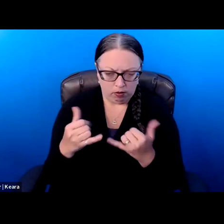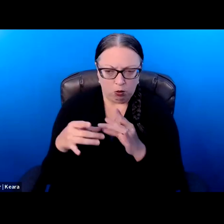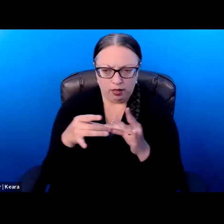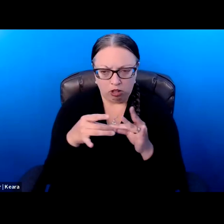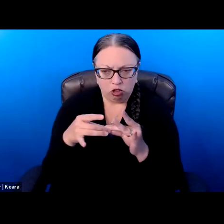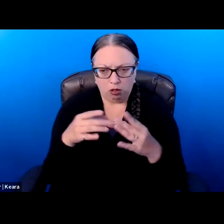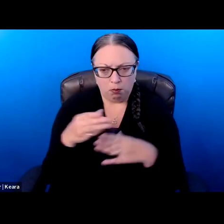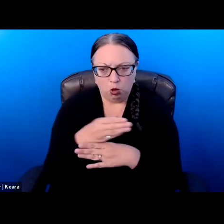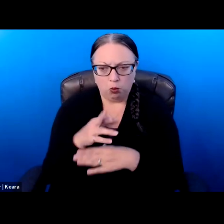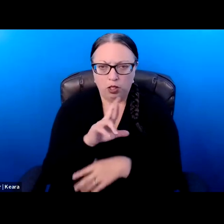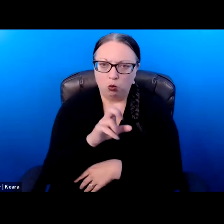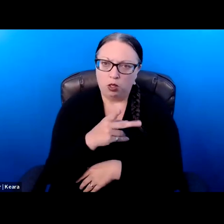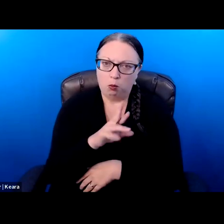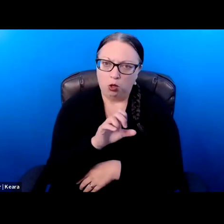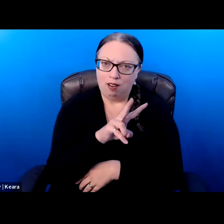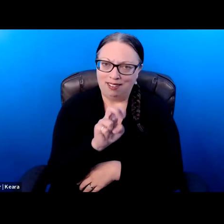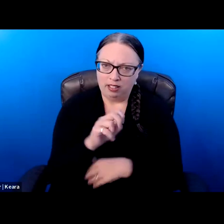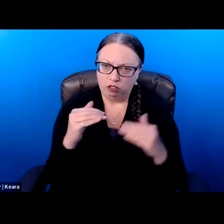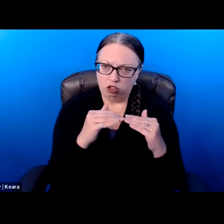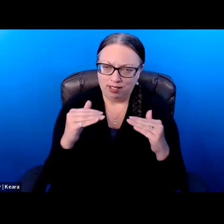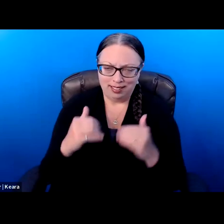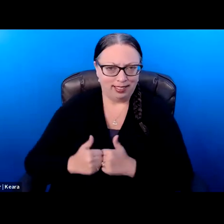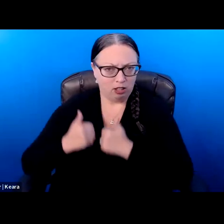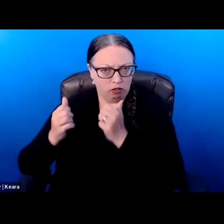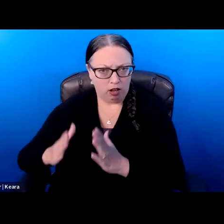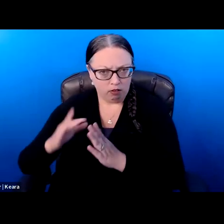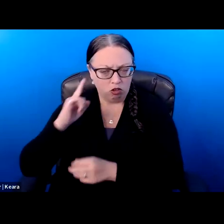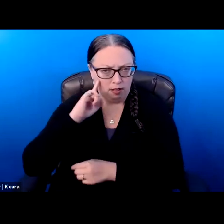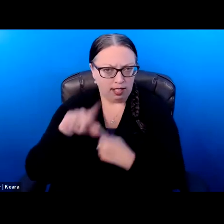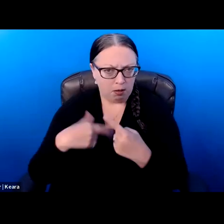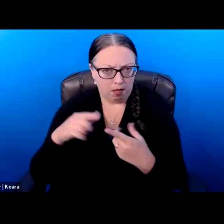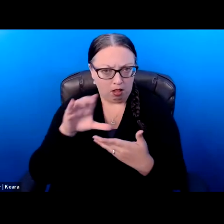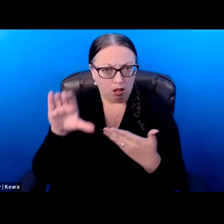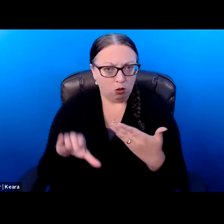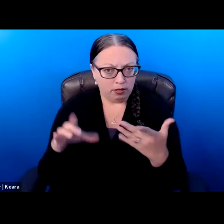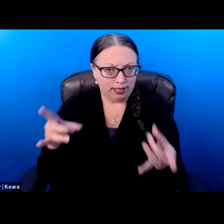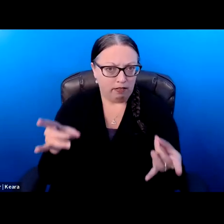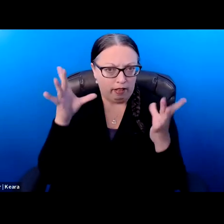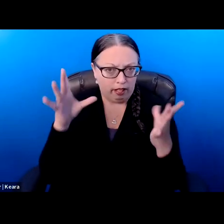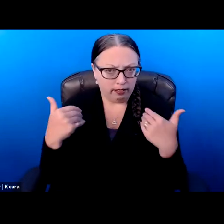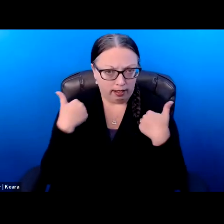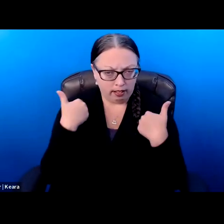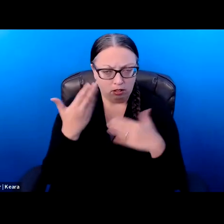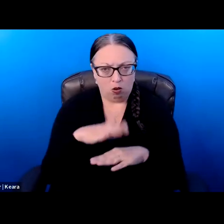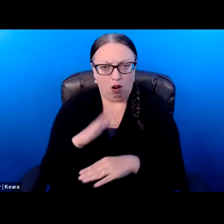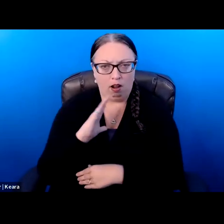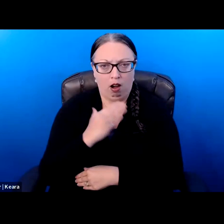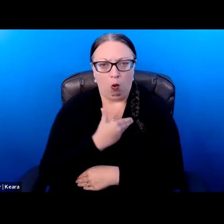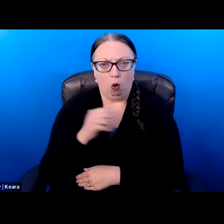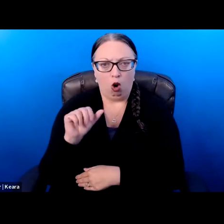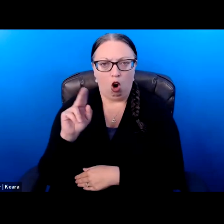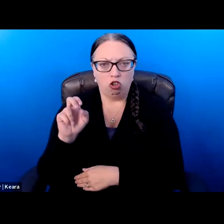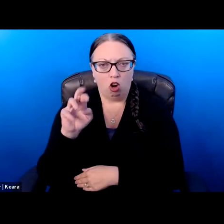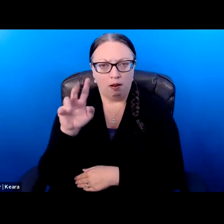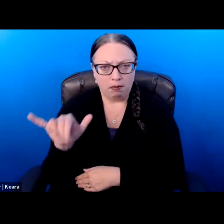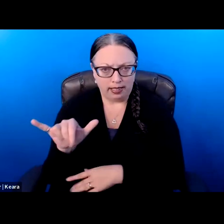justice and survivorship, I think about the consequences that violence has on our autonomy, on our